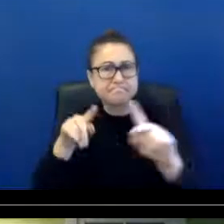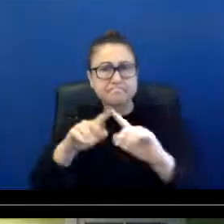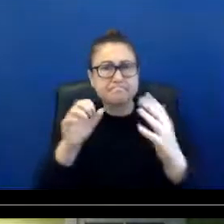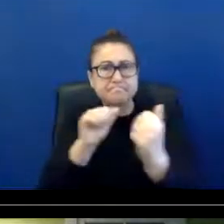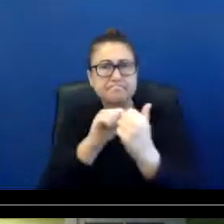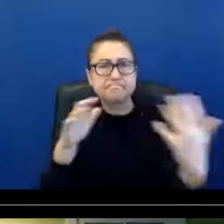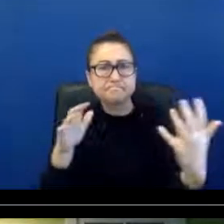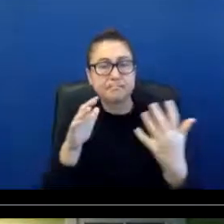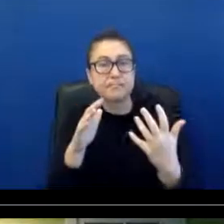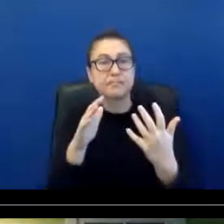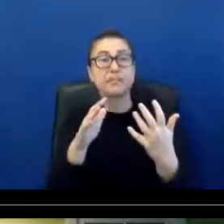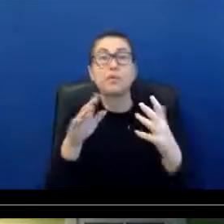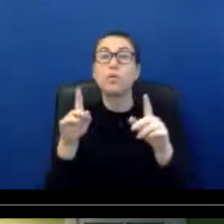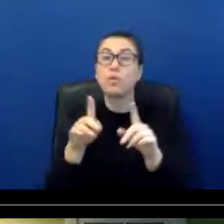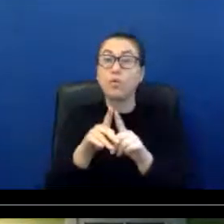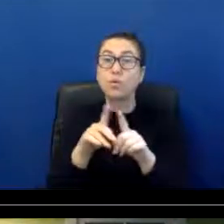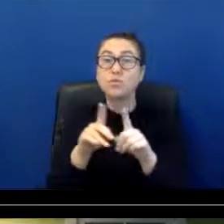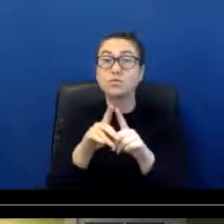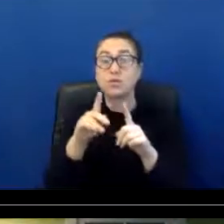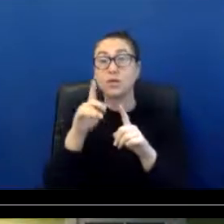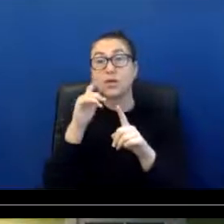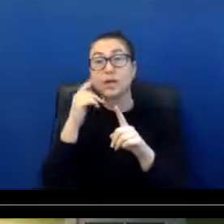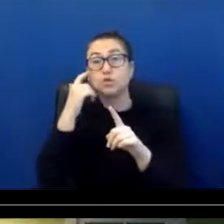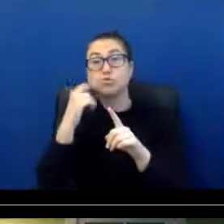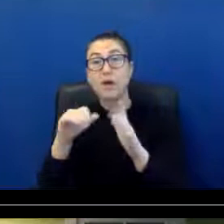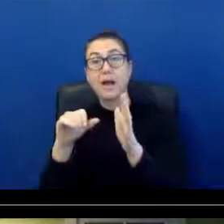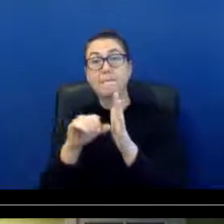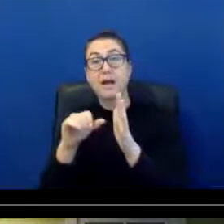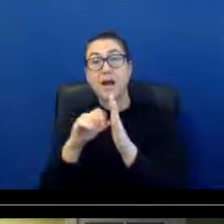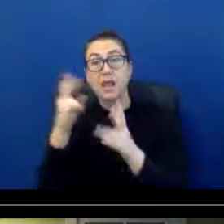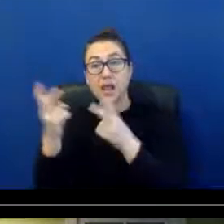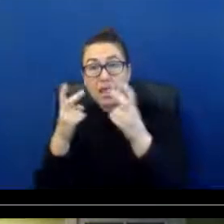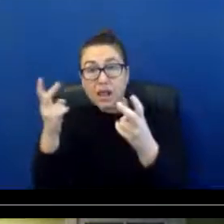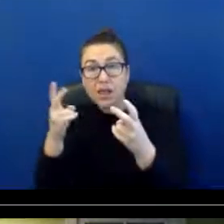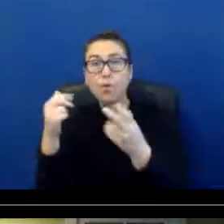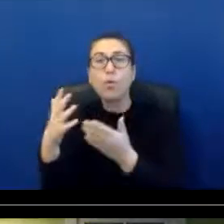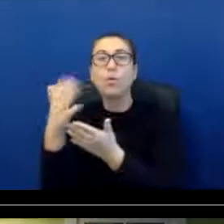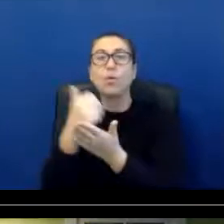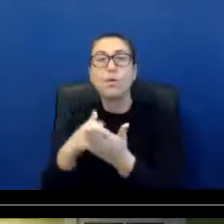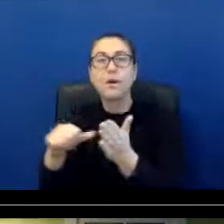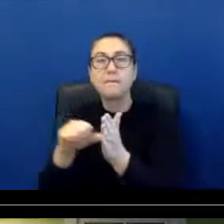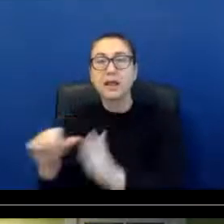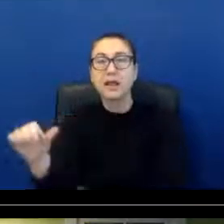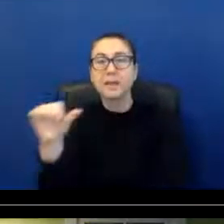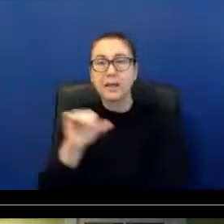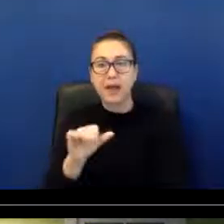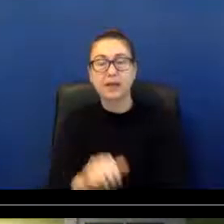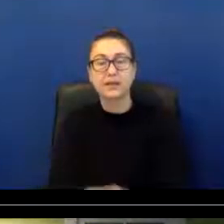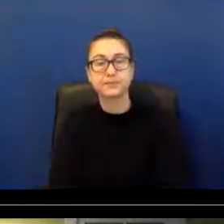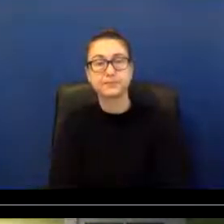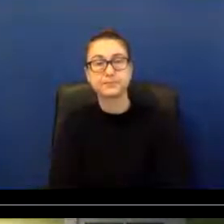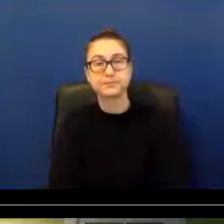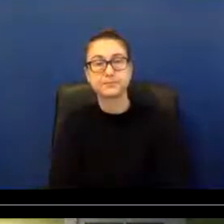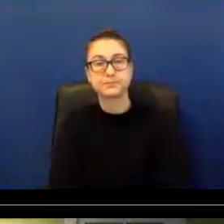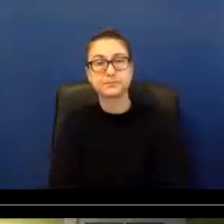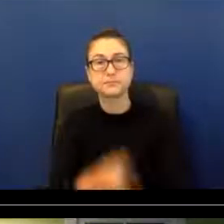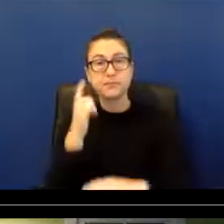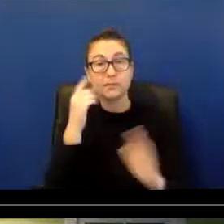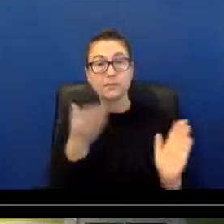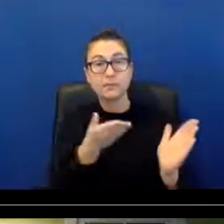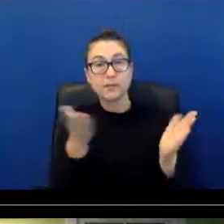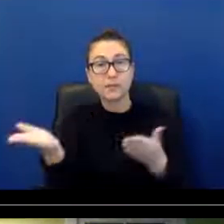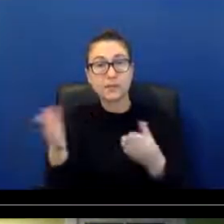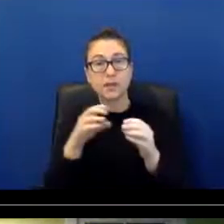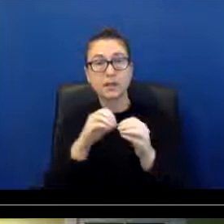being chase for money and recovering money. So I think Bridget has now